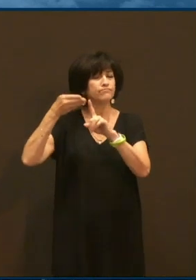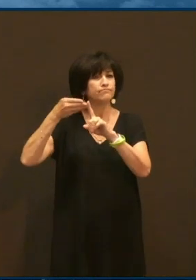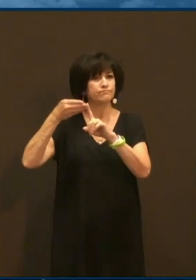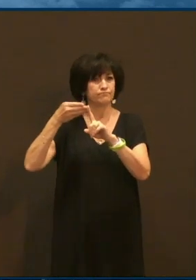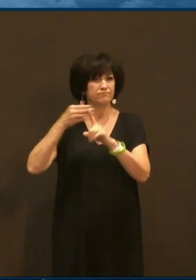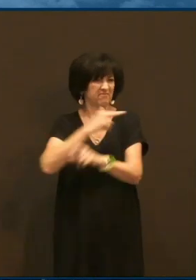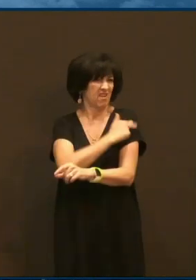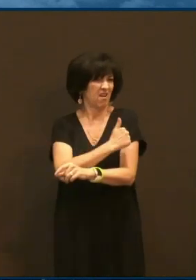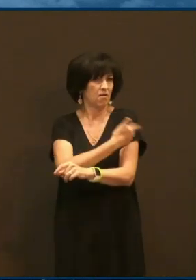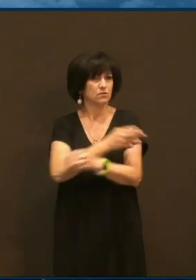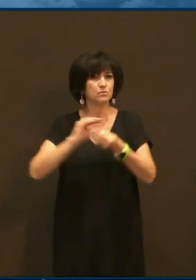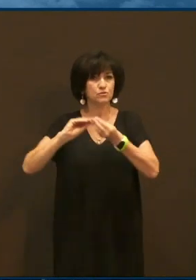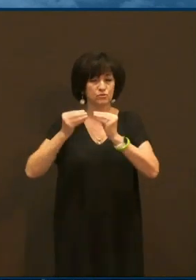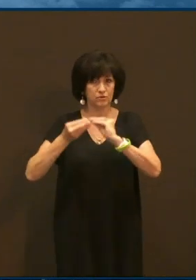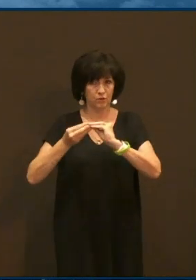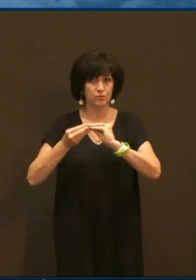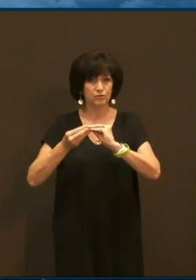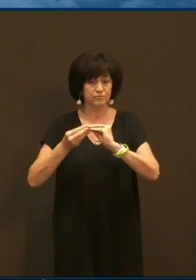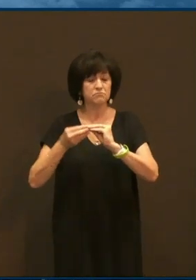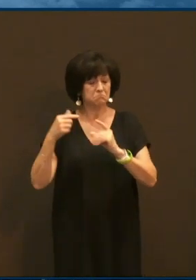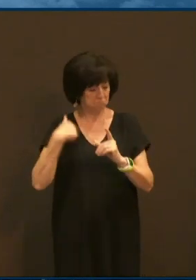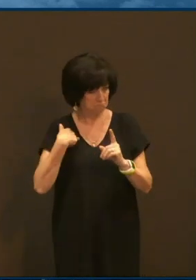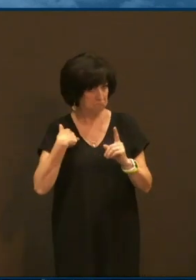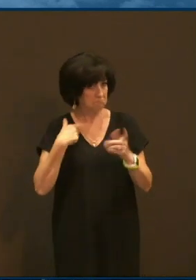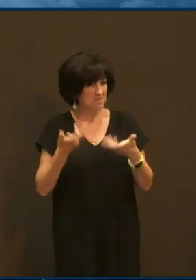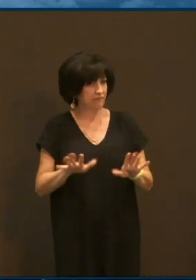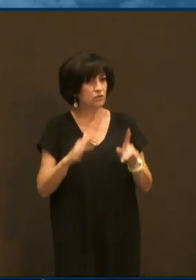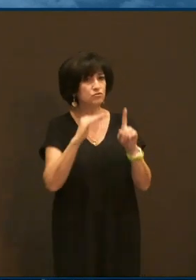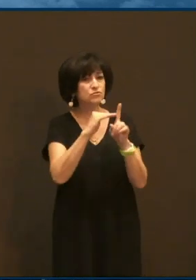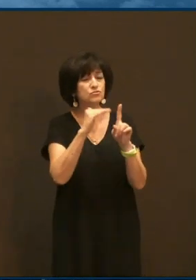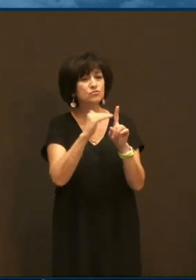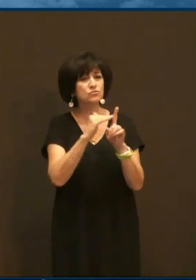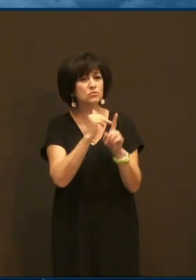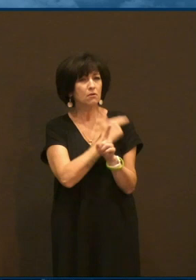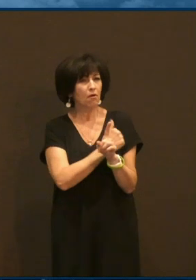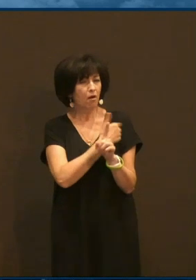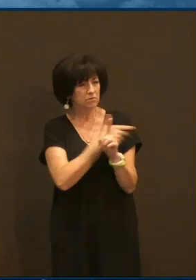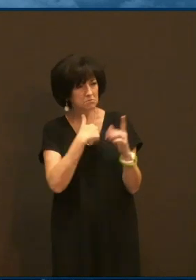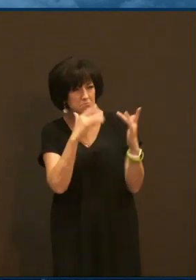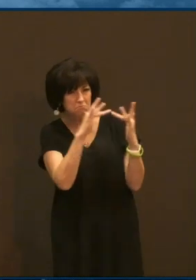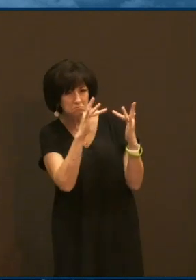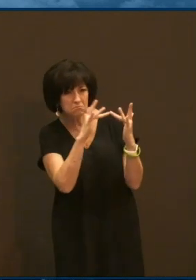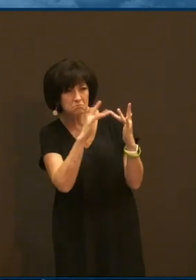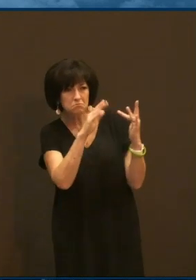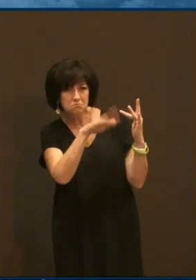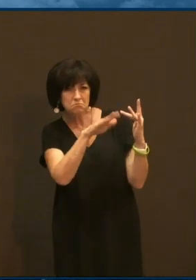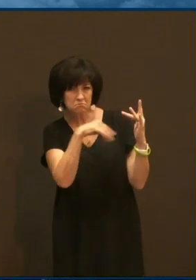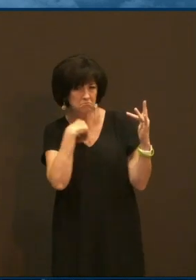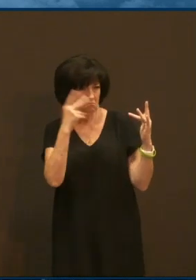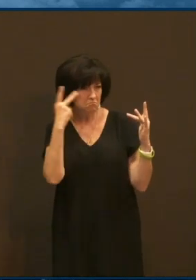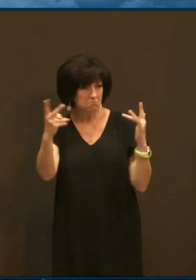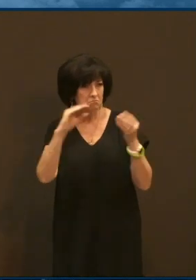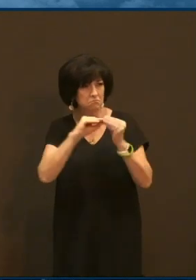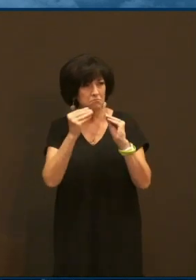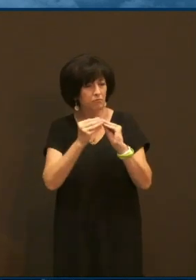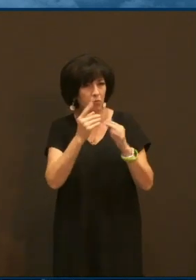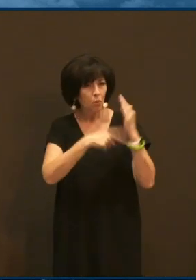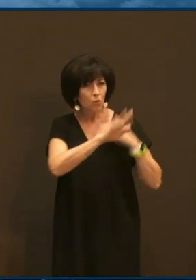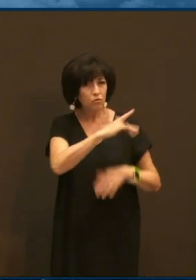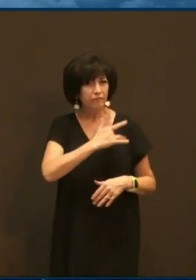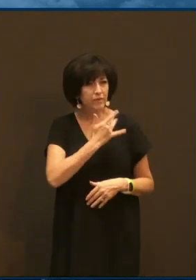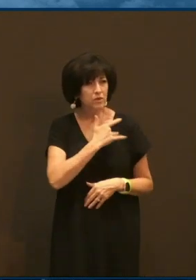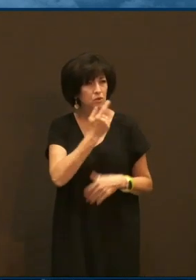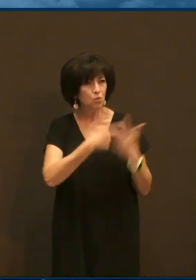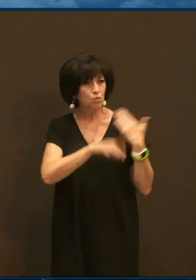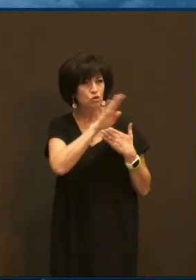I did talk to our hospitals earlier today, and it was their view that this